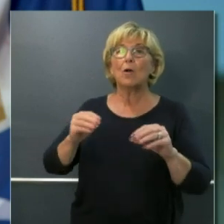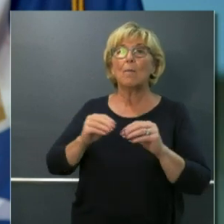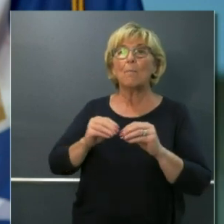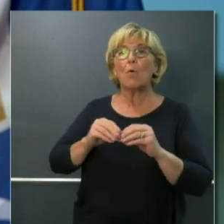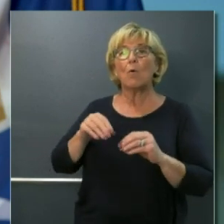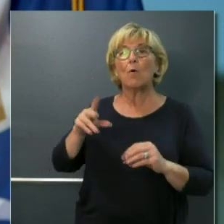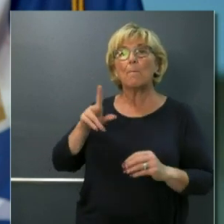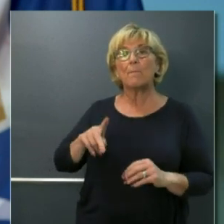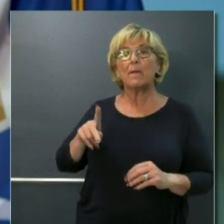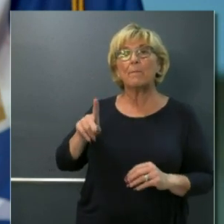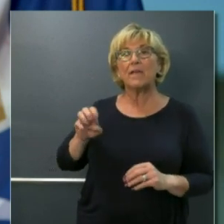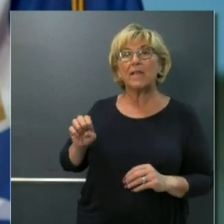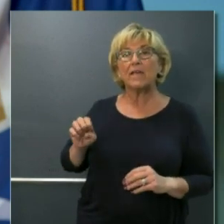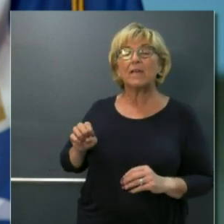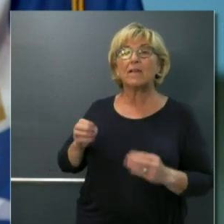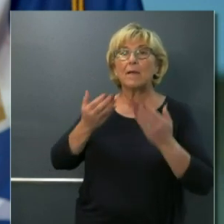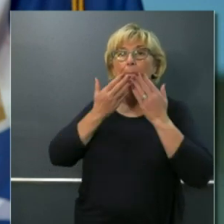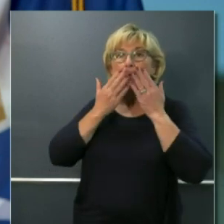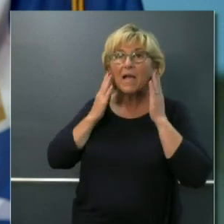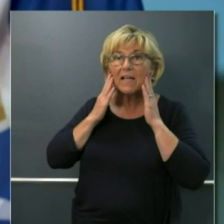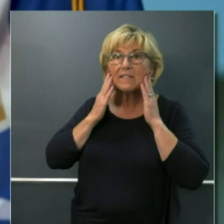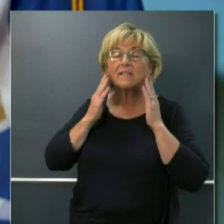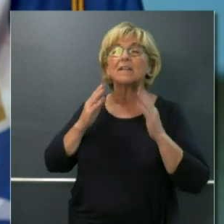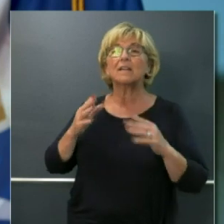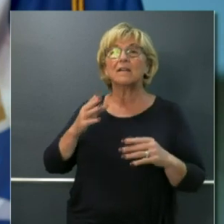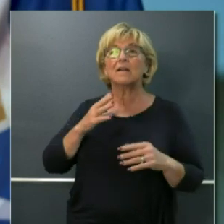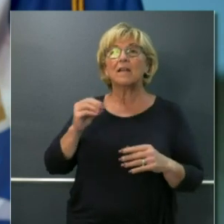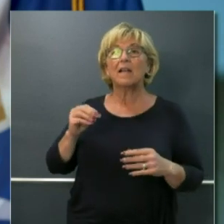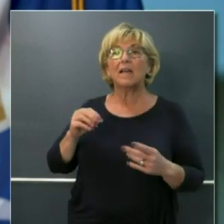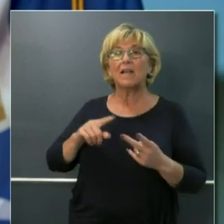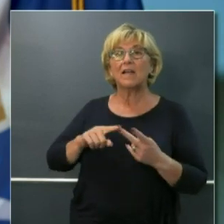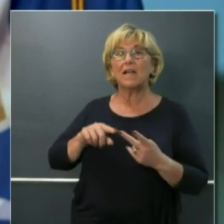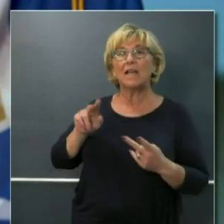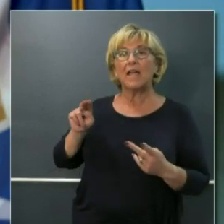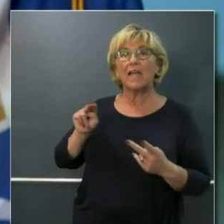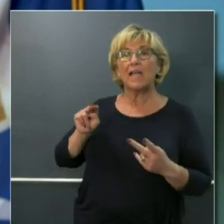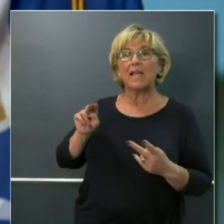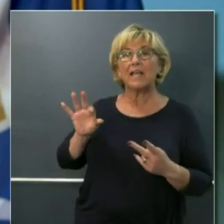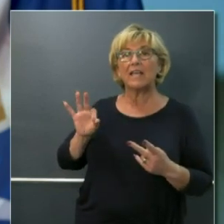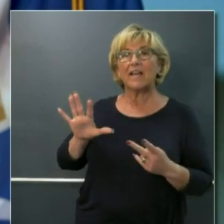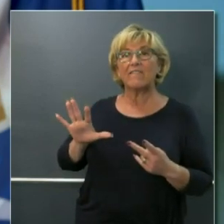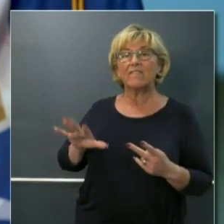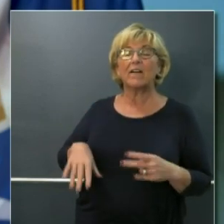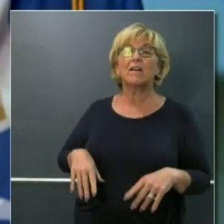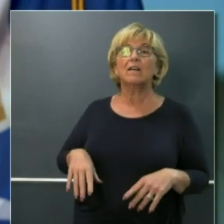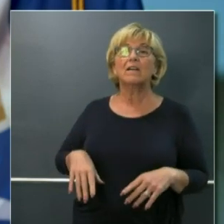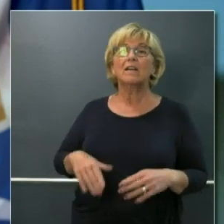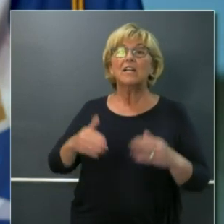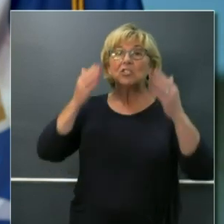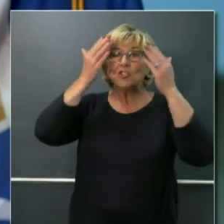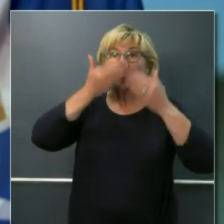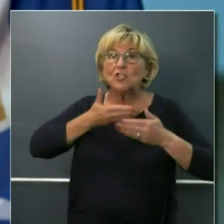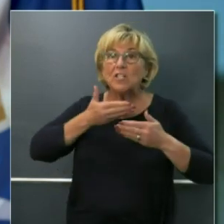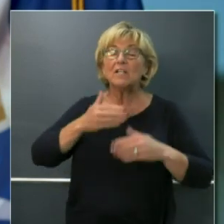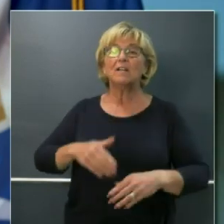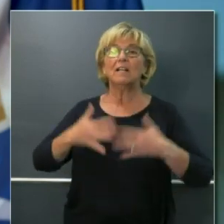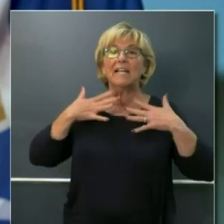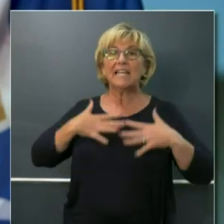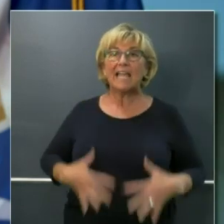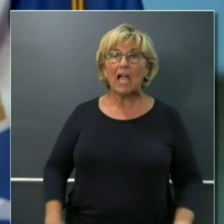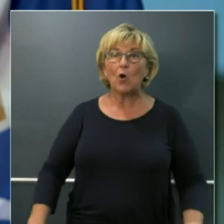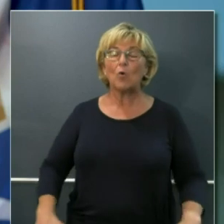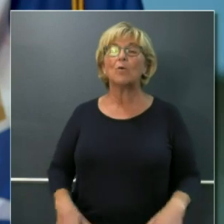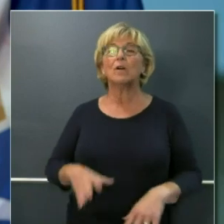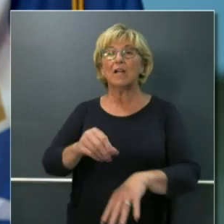just procedural masks, but soon N95 masks, gowns, shields, gloves, other personal protective